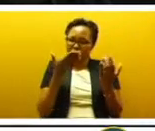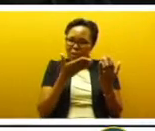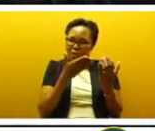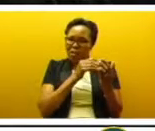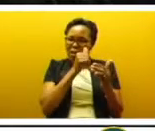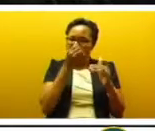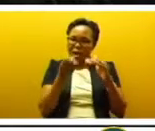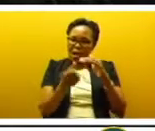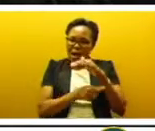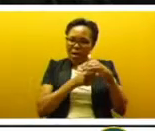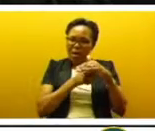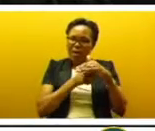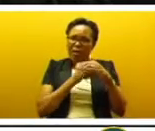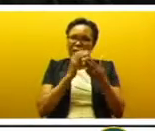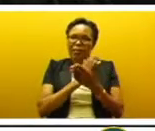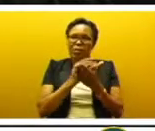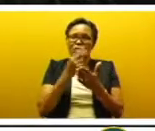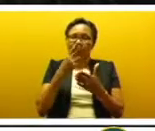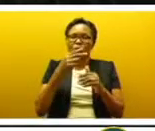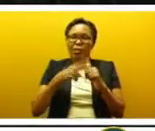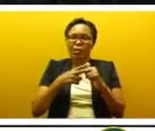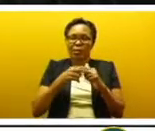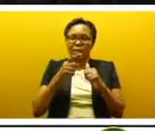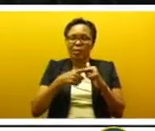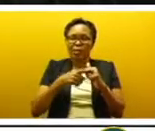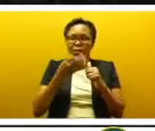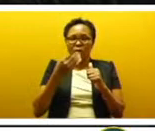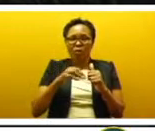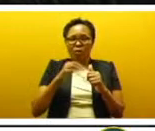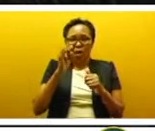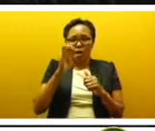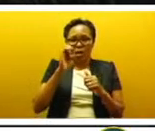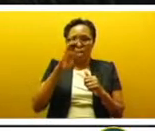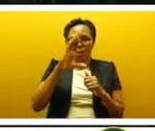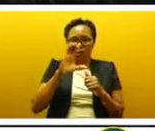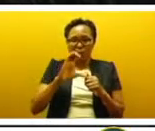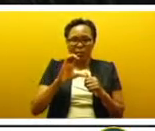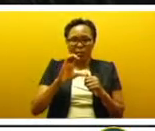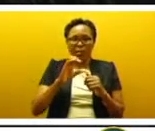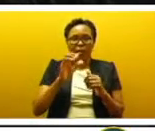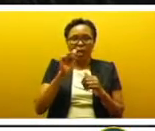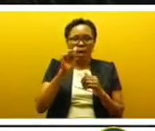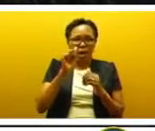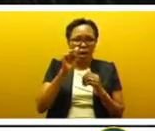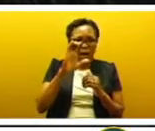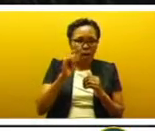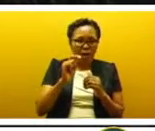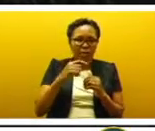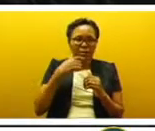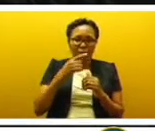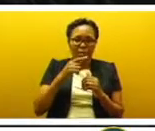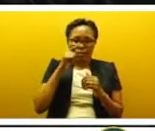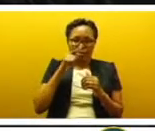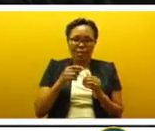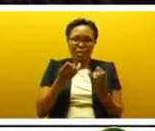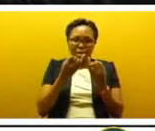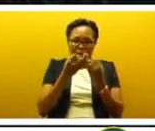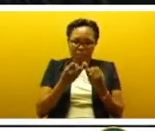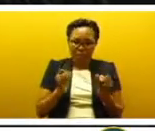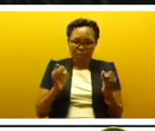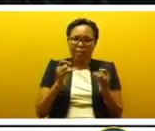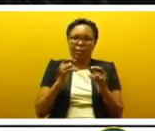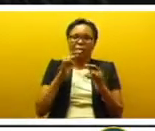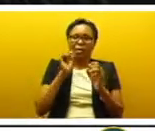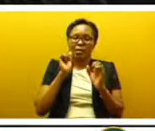Section 26 of the IEBC Act. It says IEBC is independent, but shall be subject